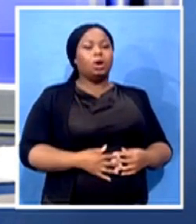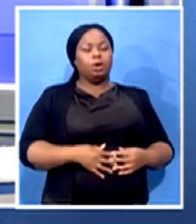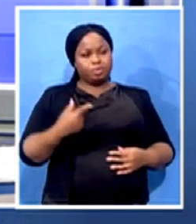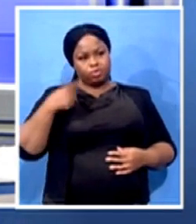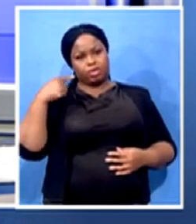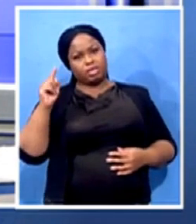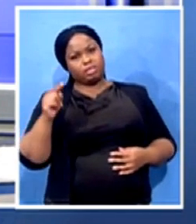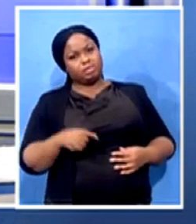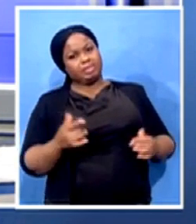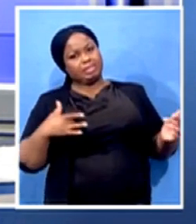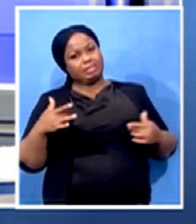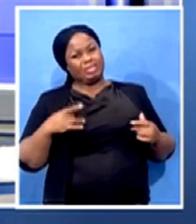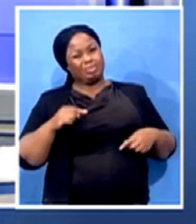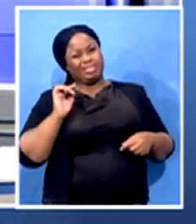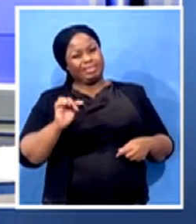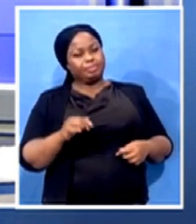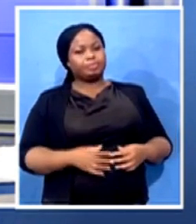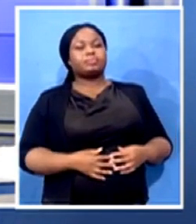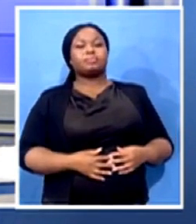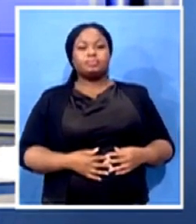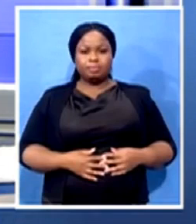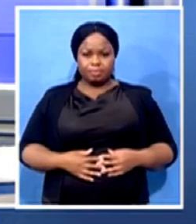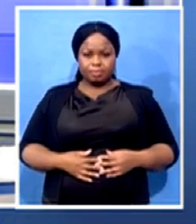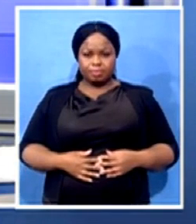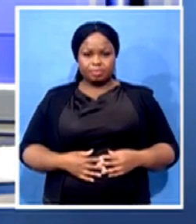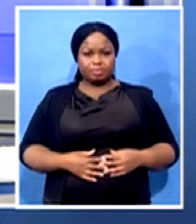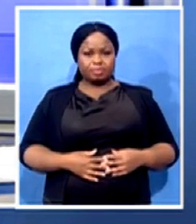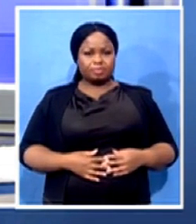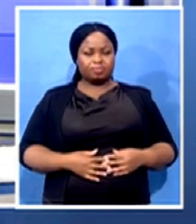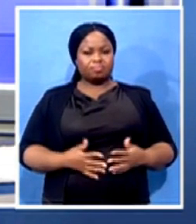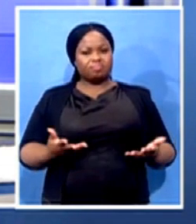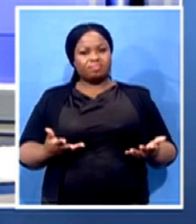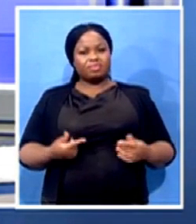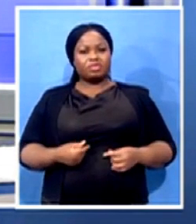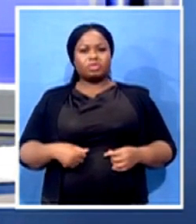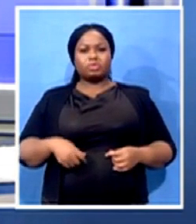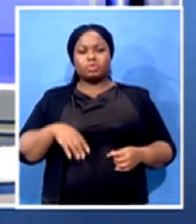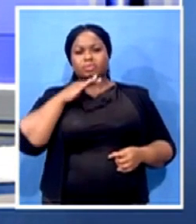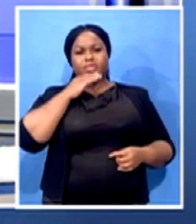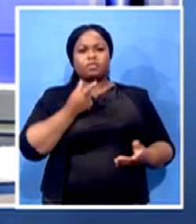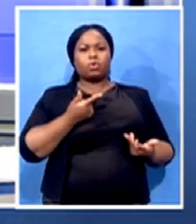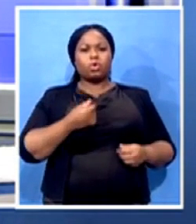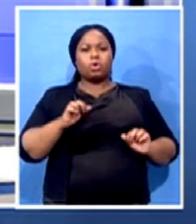right. How much weight does this extradition treaty carry for SADC member countries?